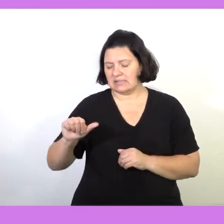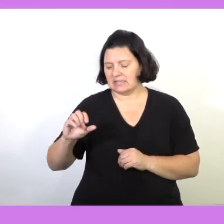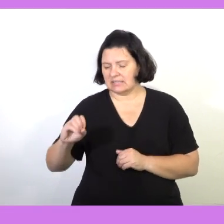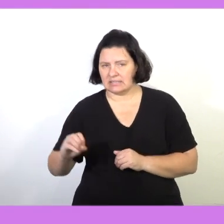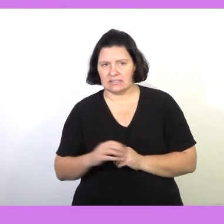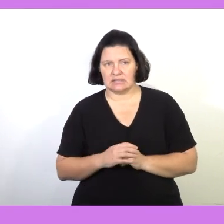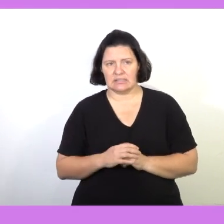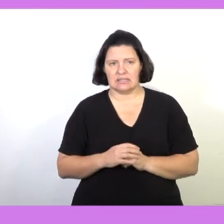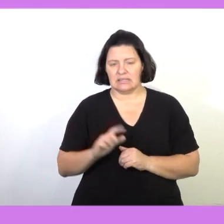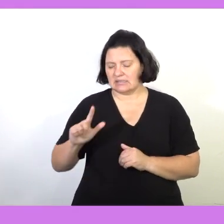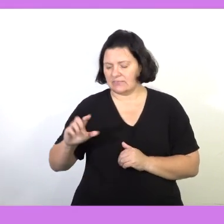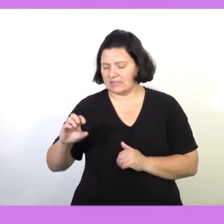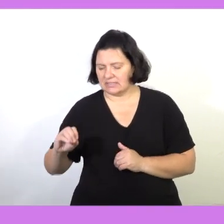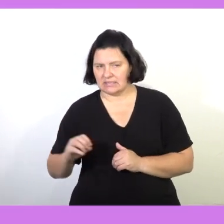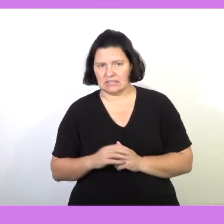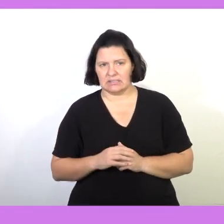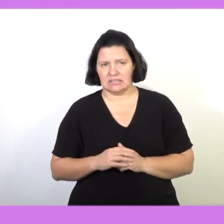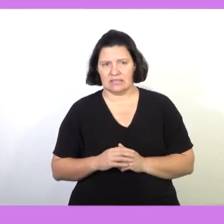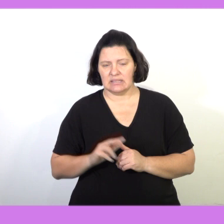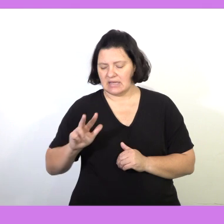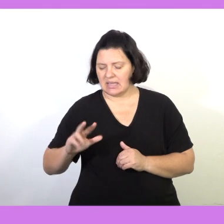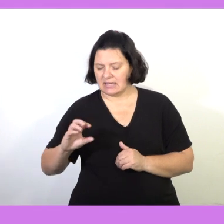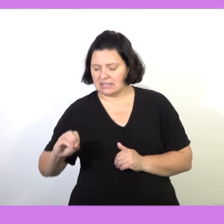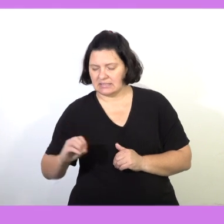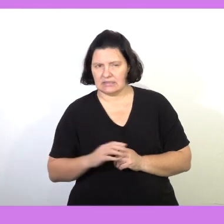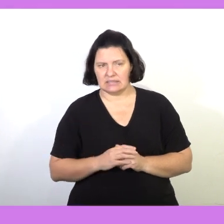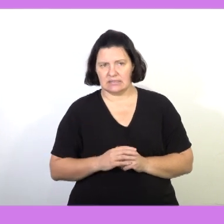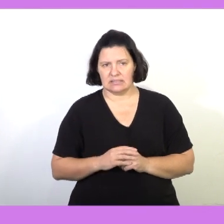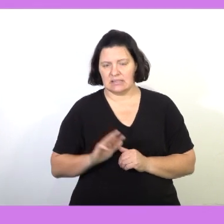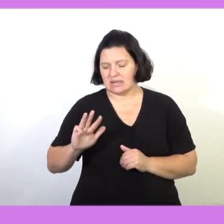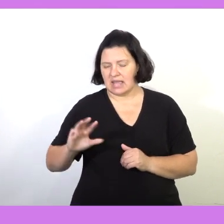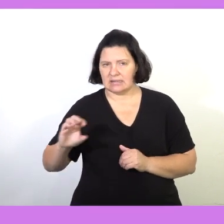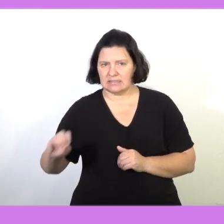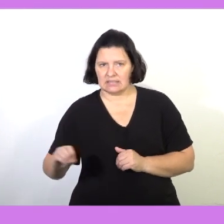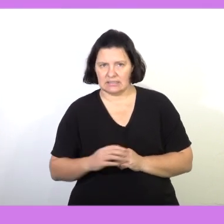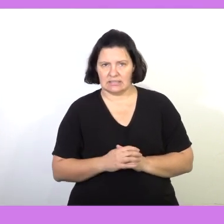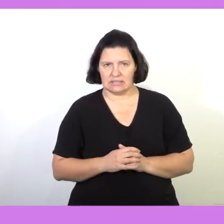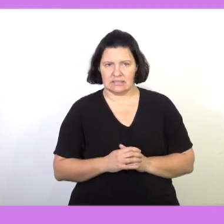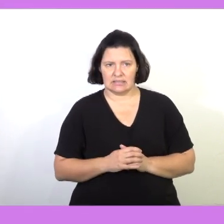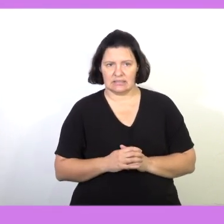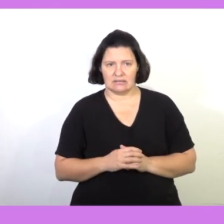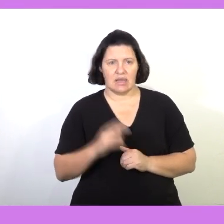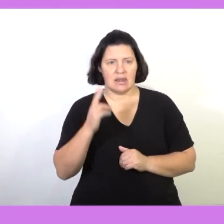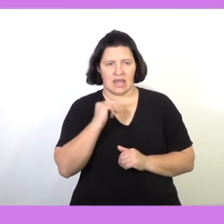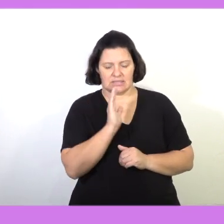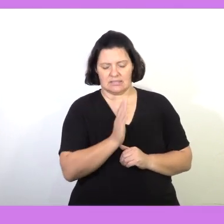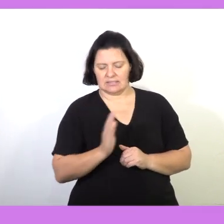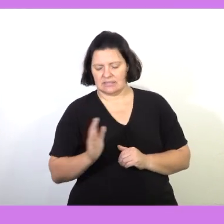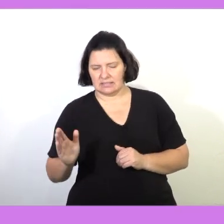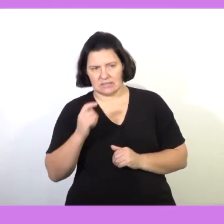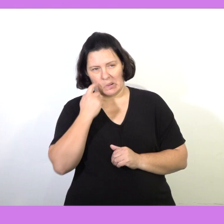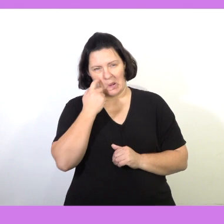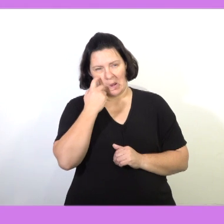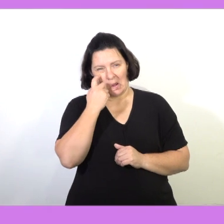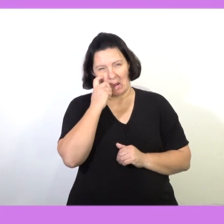50, 60, 70, 80, 90. Nice